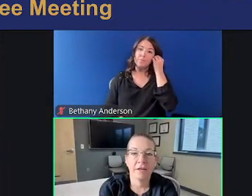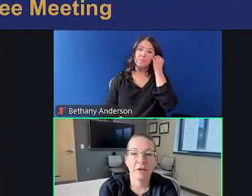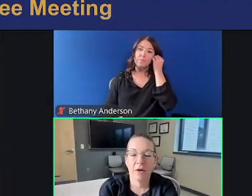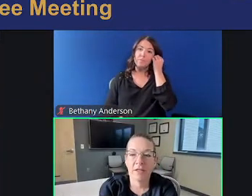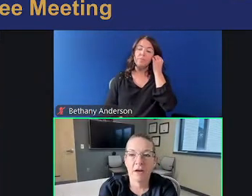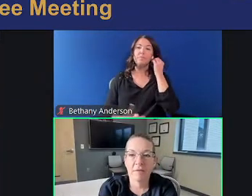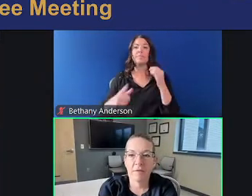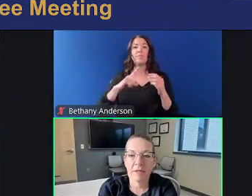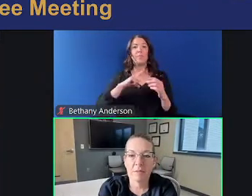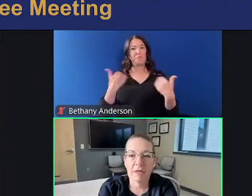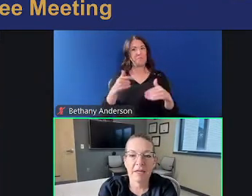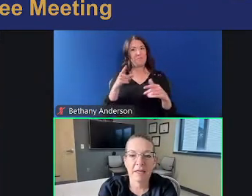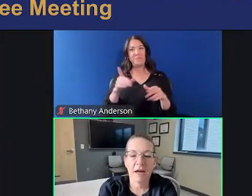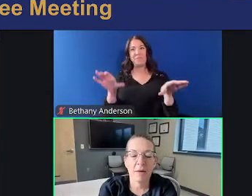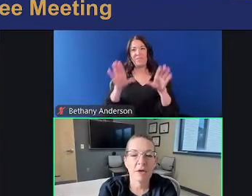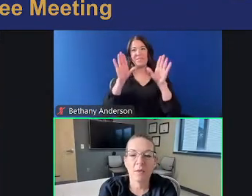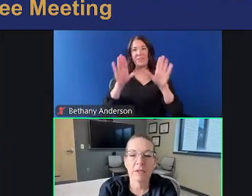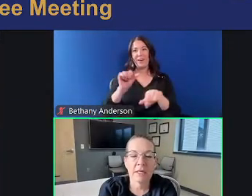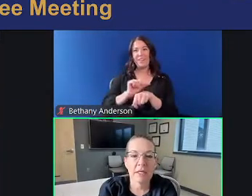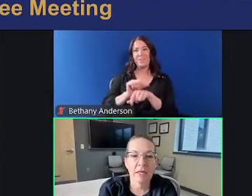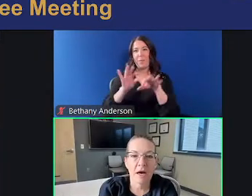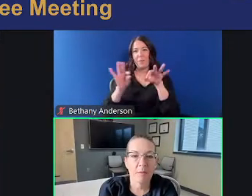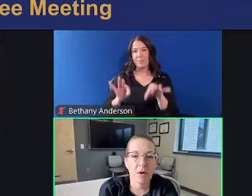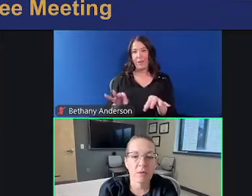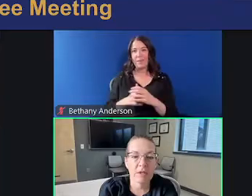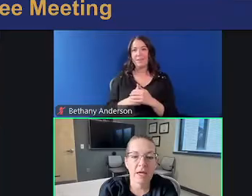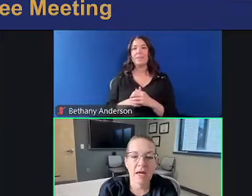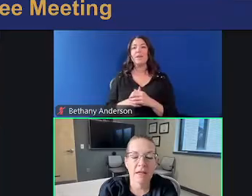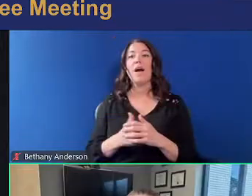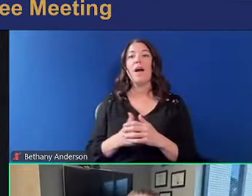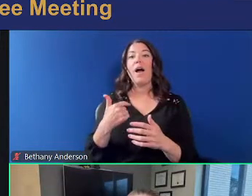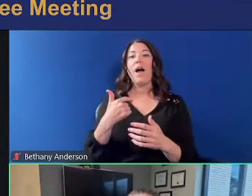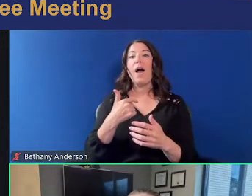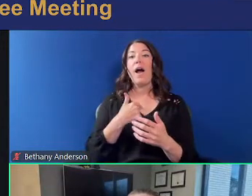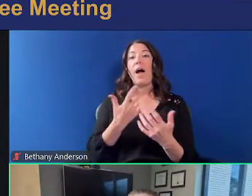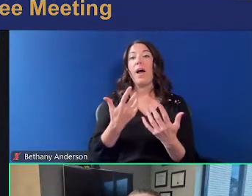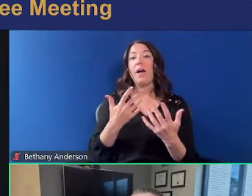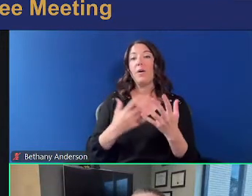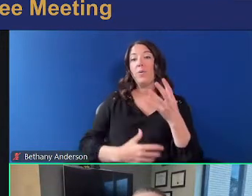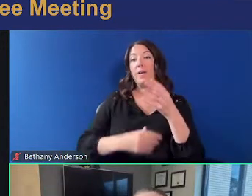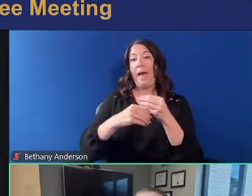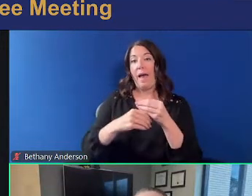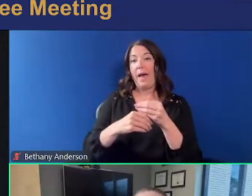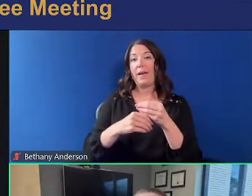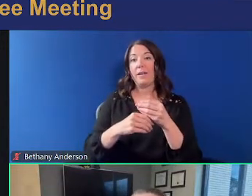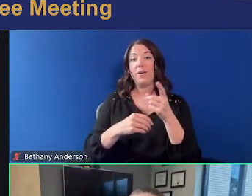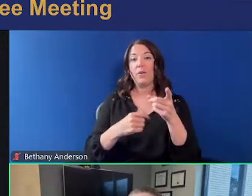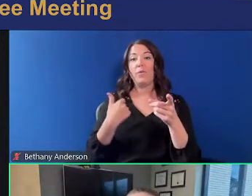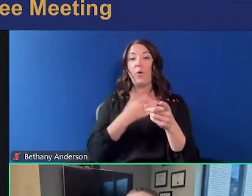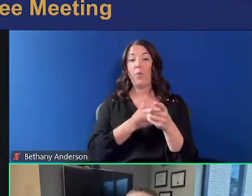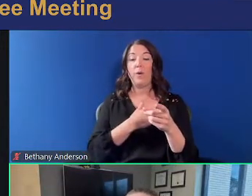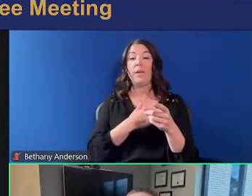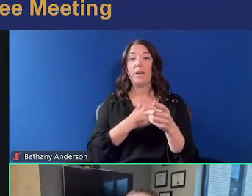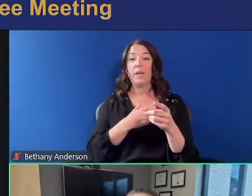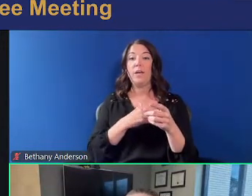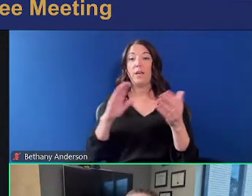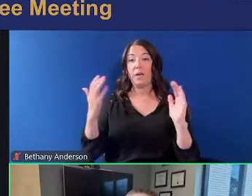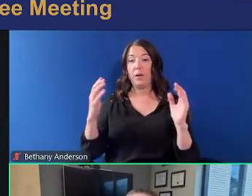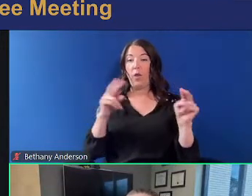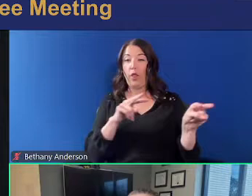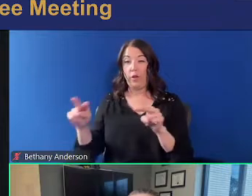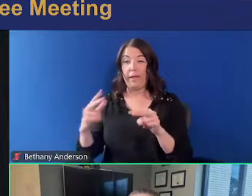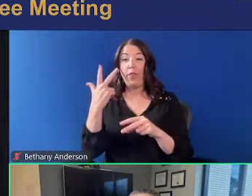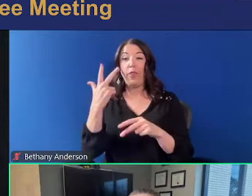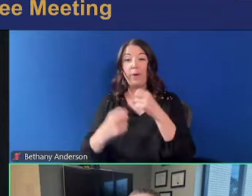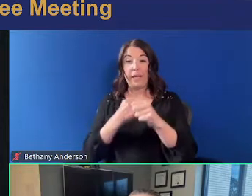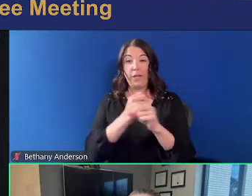I think you did a great job of explaining it. I would only add that it's actually we go through 3 years. We look at 3 years of IEPs to